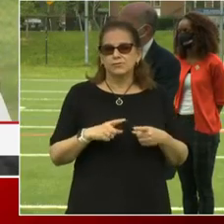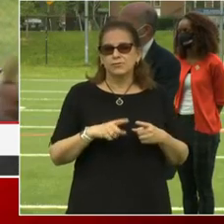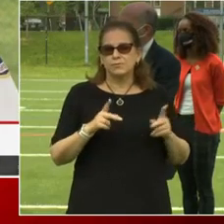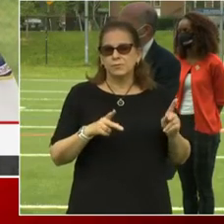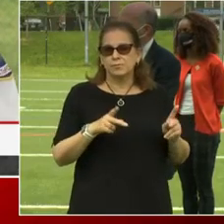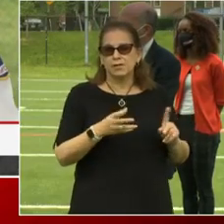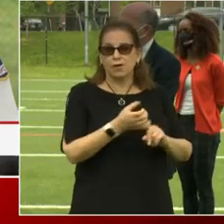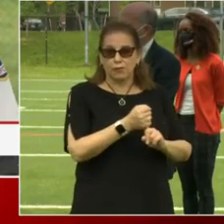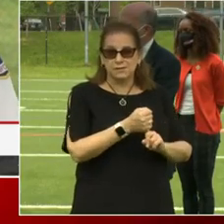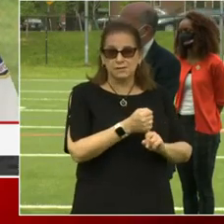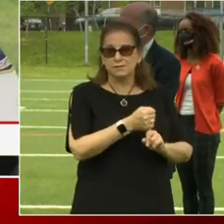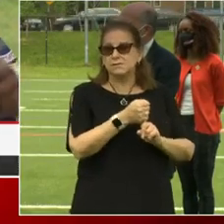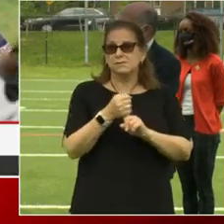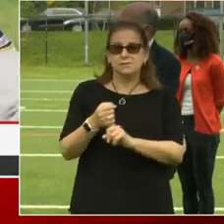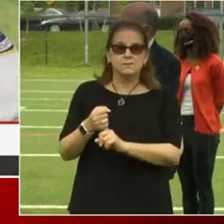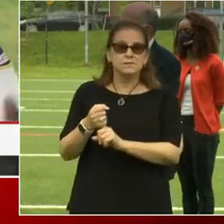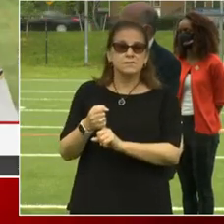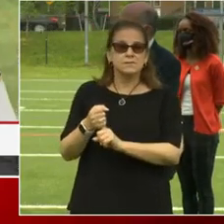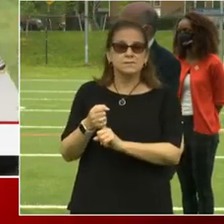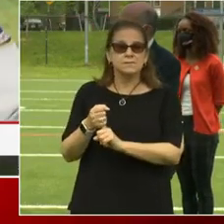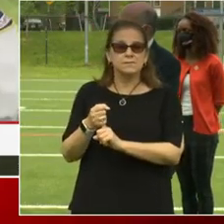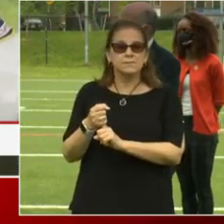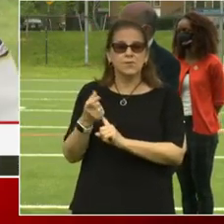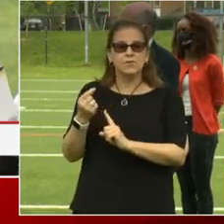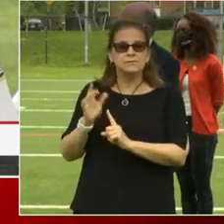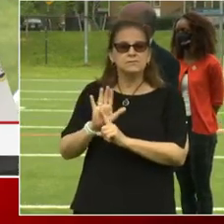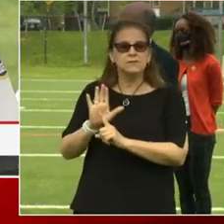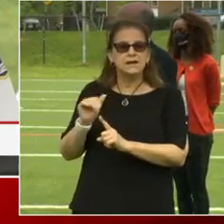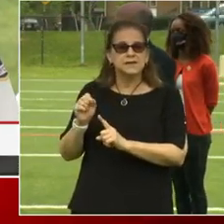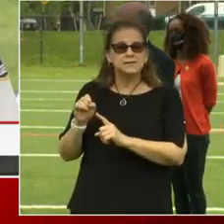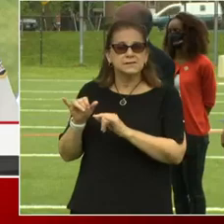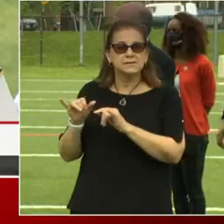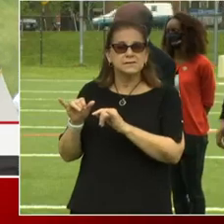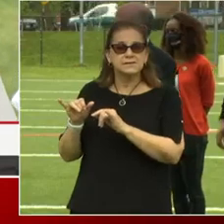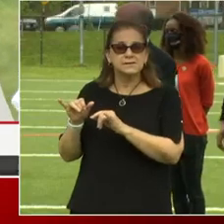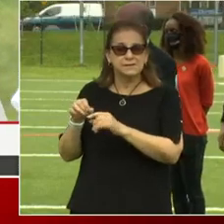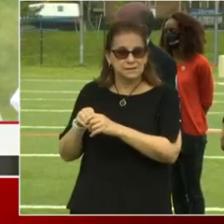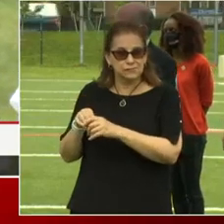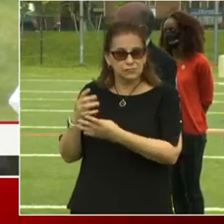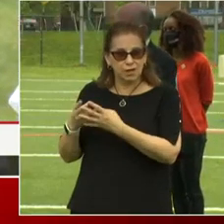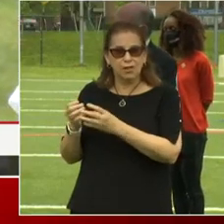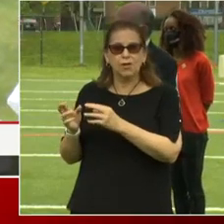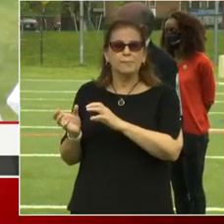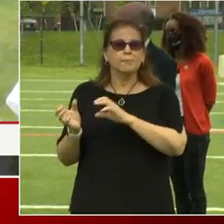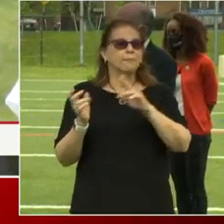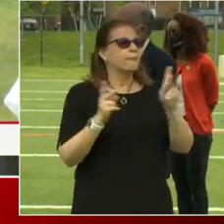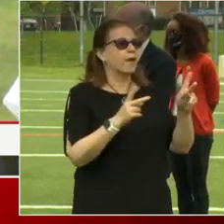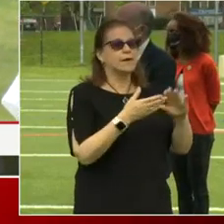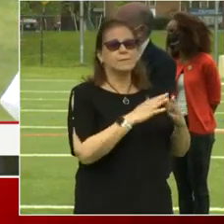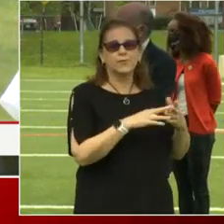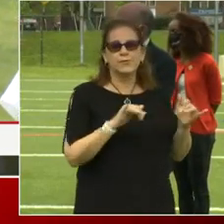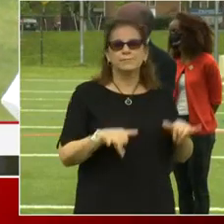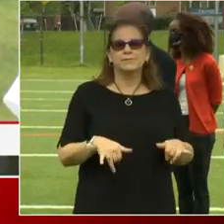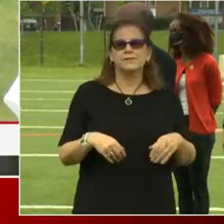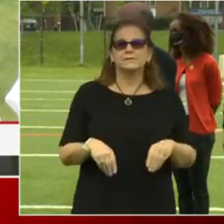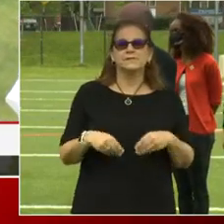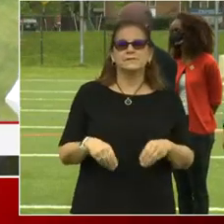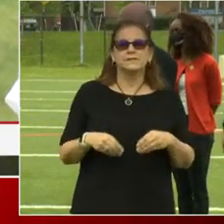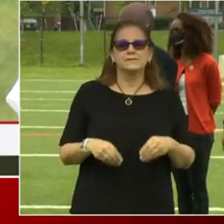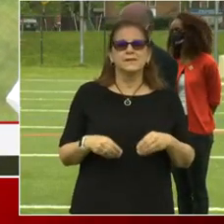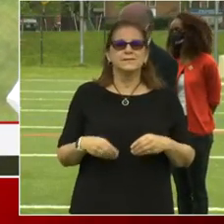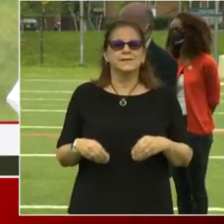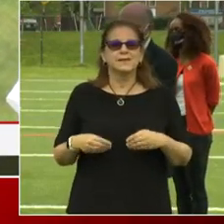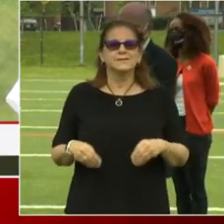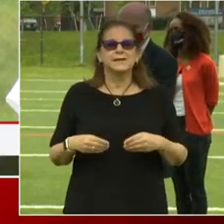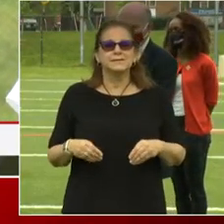Are those individuals simply turned loose back to the city to keep on doing what it is they do? Or do they go through our judicial